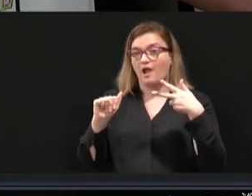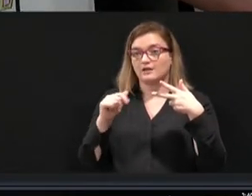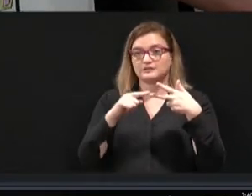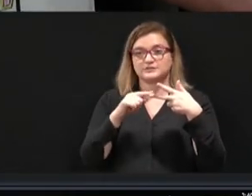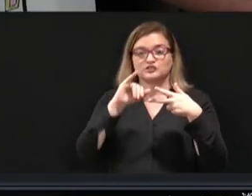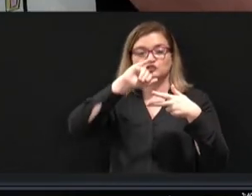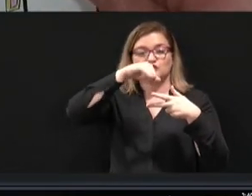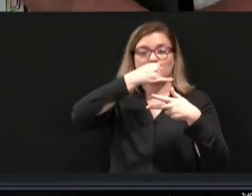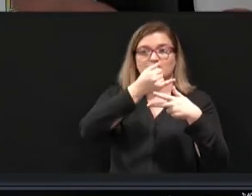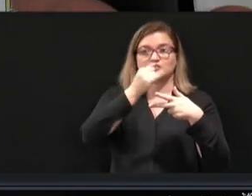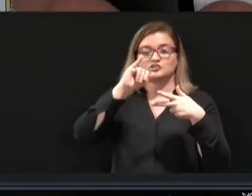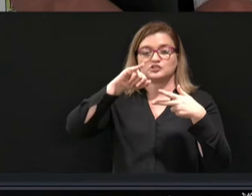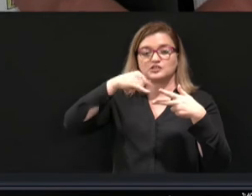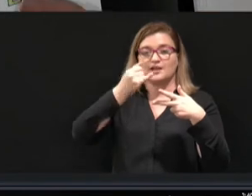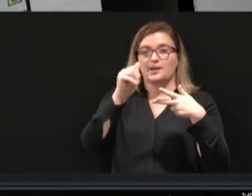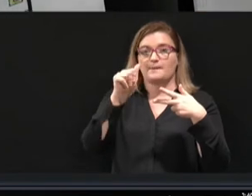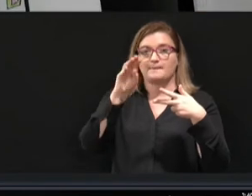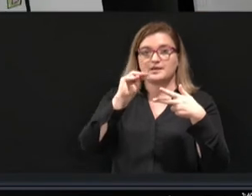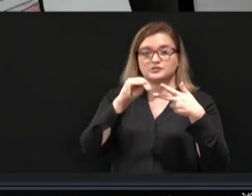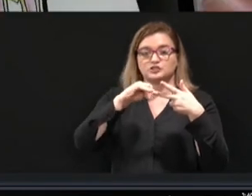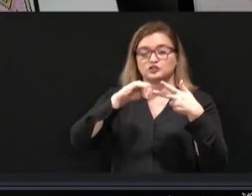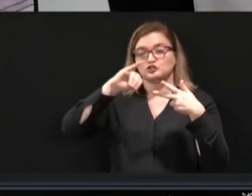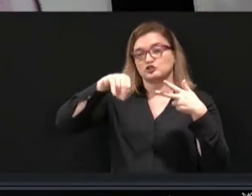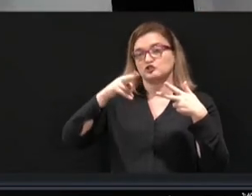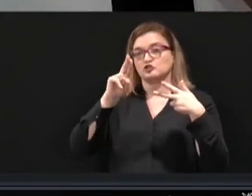J, jam, j,